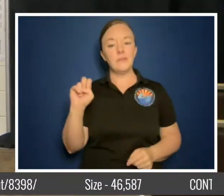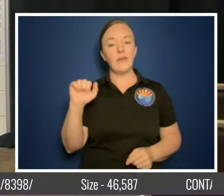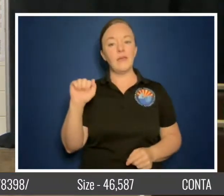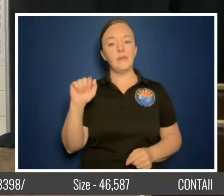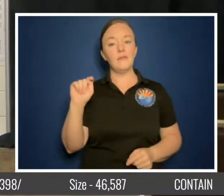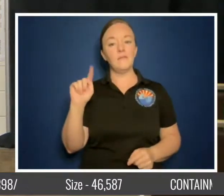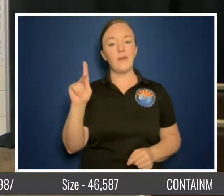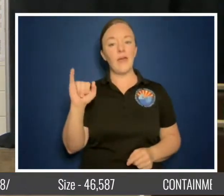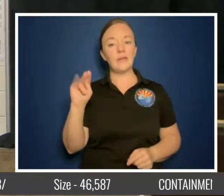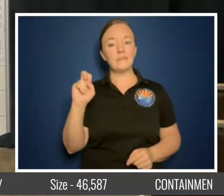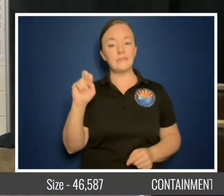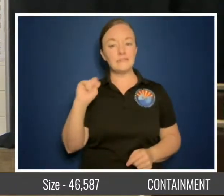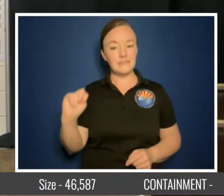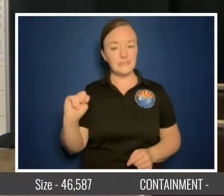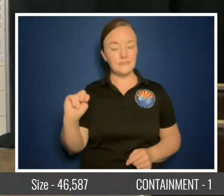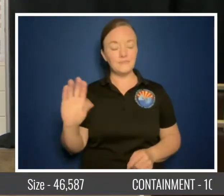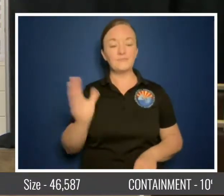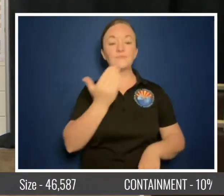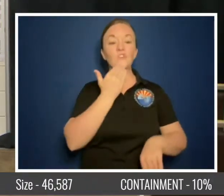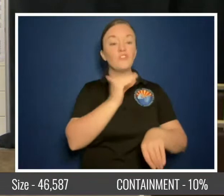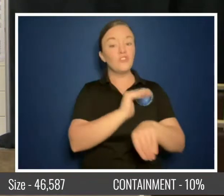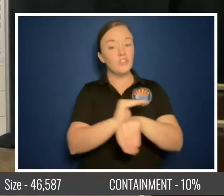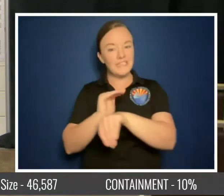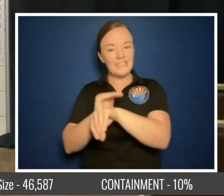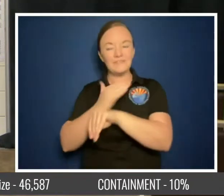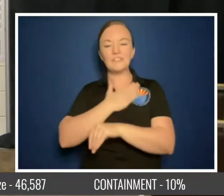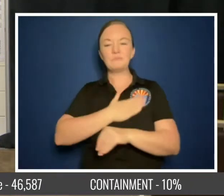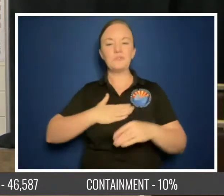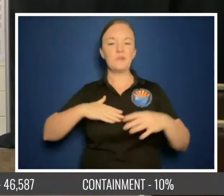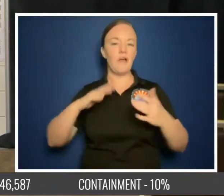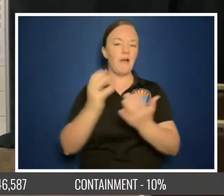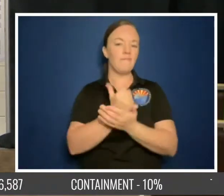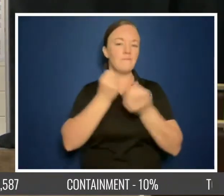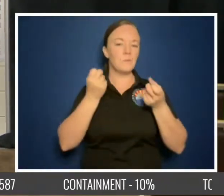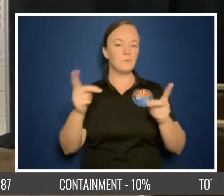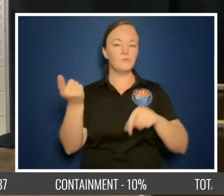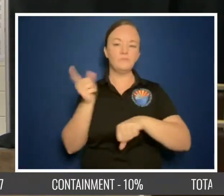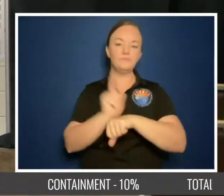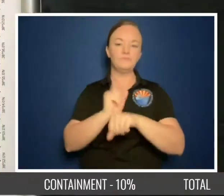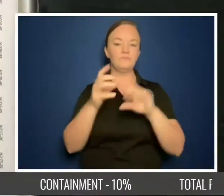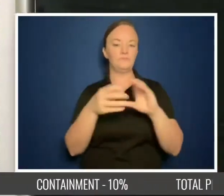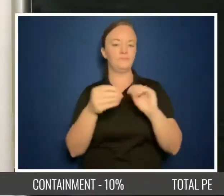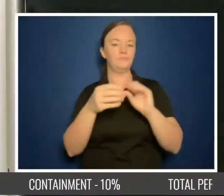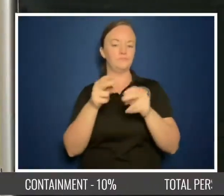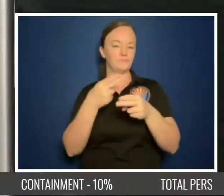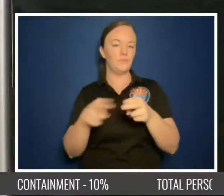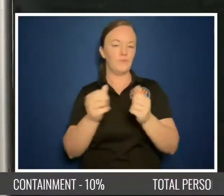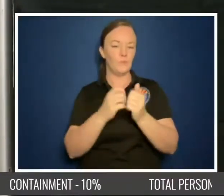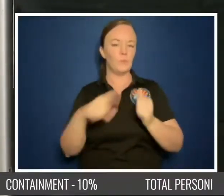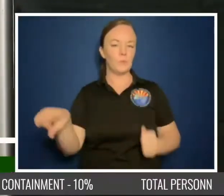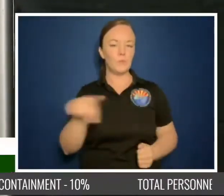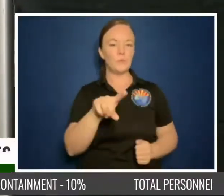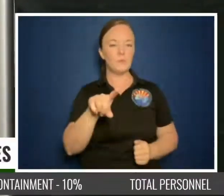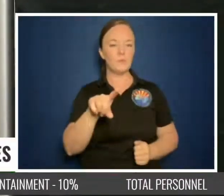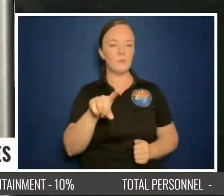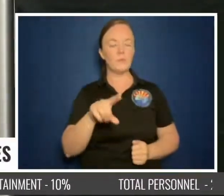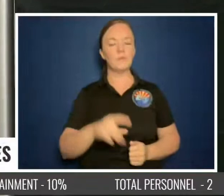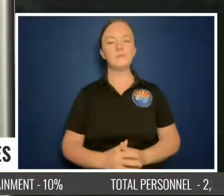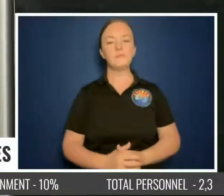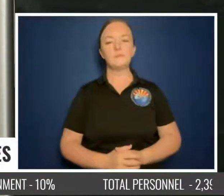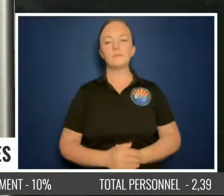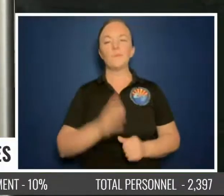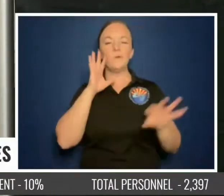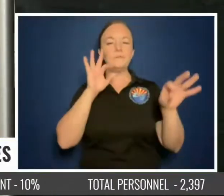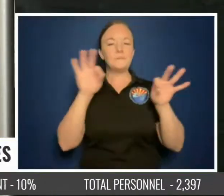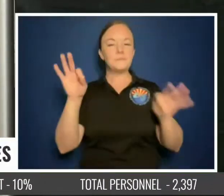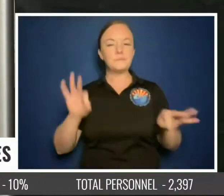Good evening, everyone. Appreciate the opportunity to share just a little bit of information with you tonight about some of the services that are available for our